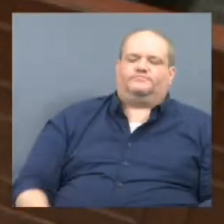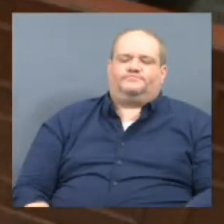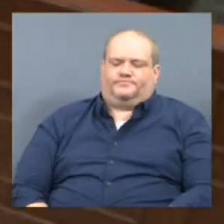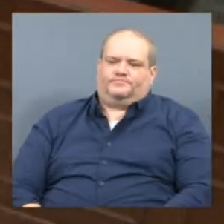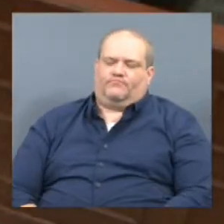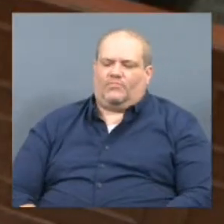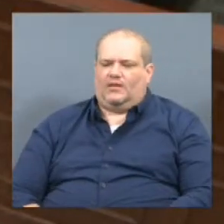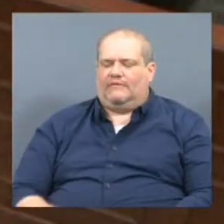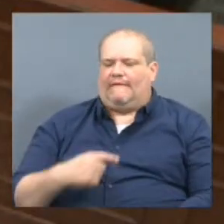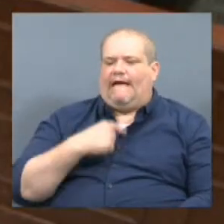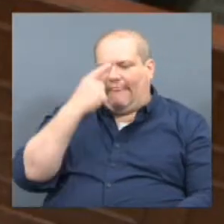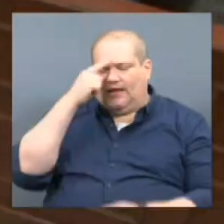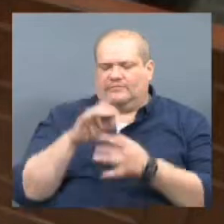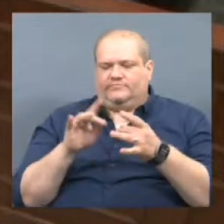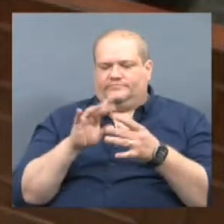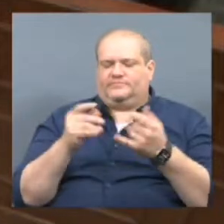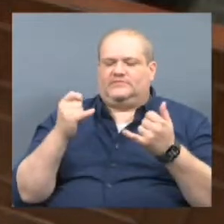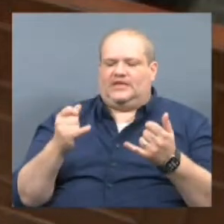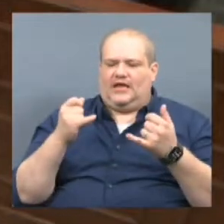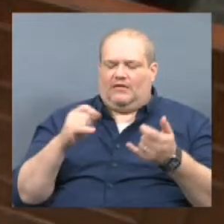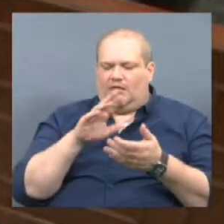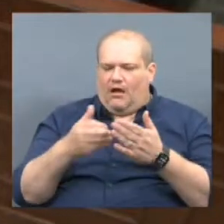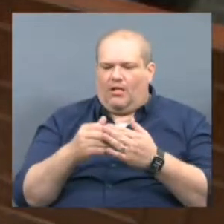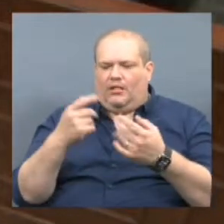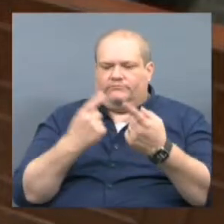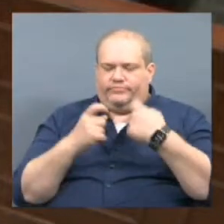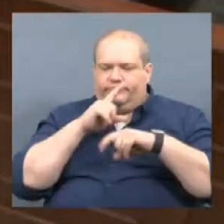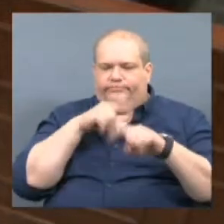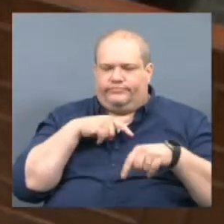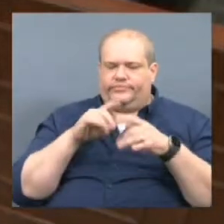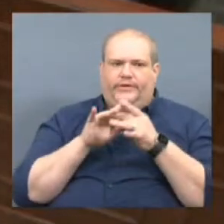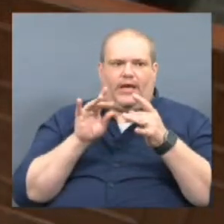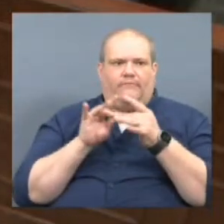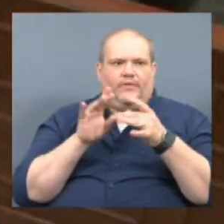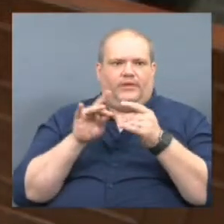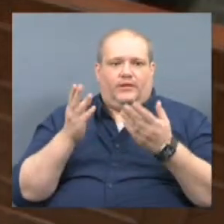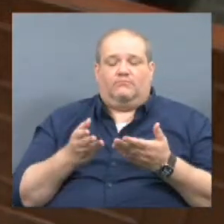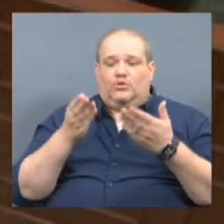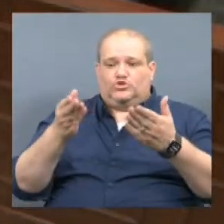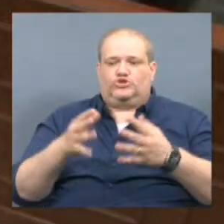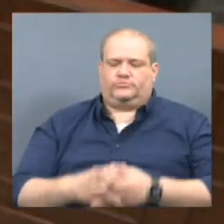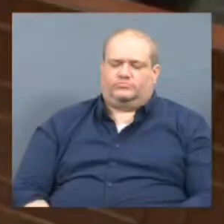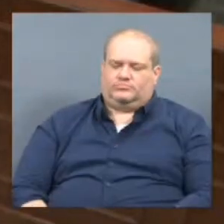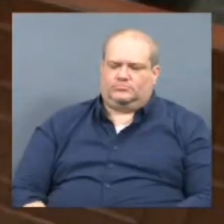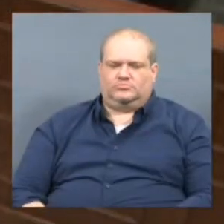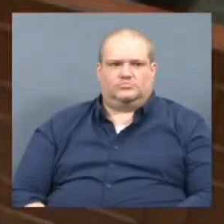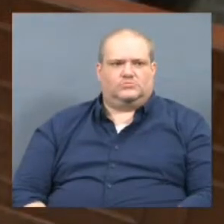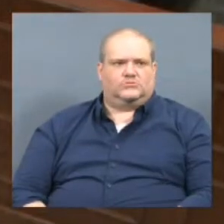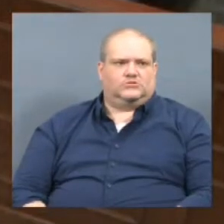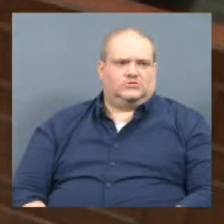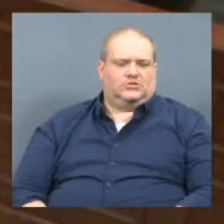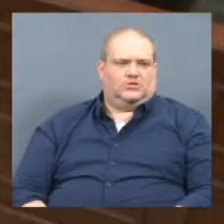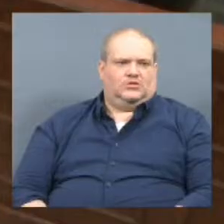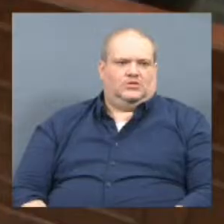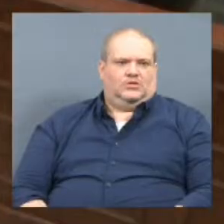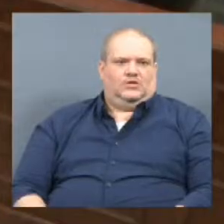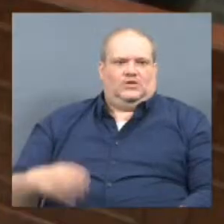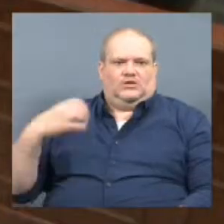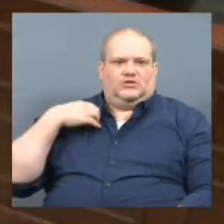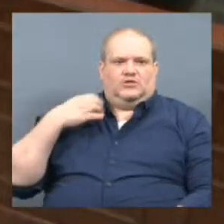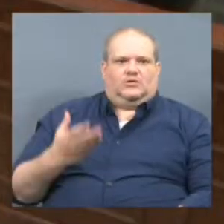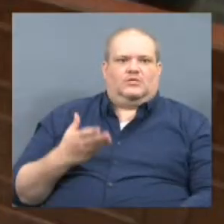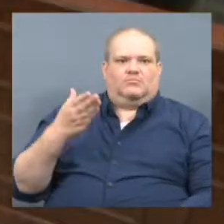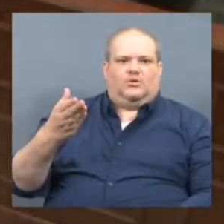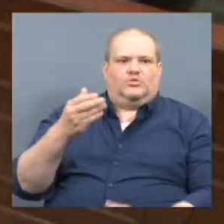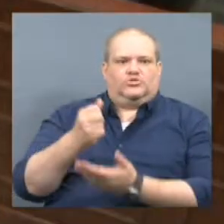I think with that said, I think we've answered all the questions and comments. If I can get a motion for the section item? Mr. Chair, I'd like to make a